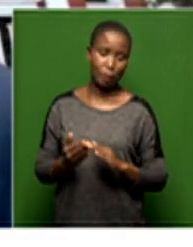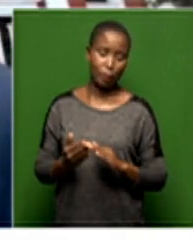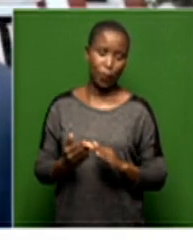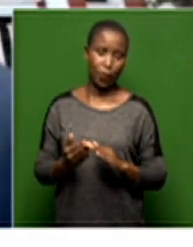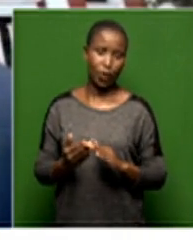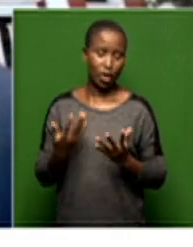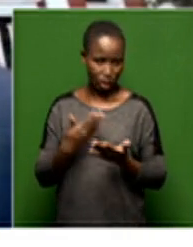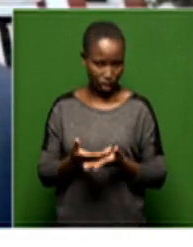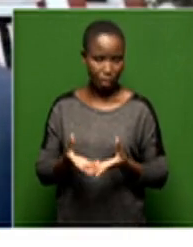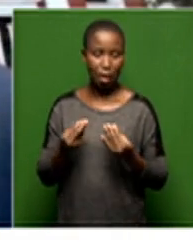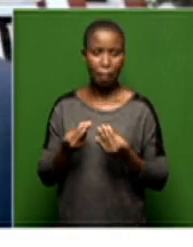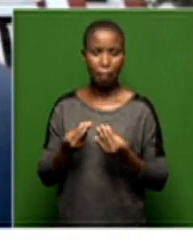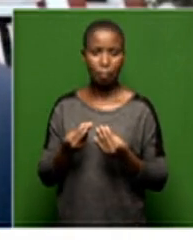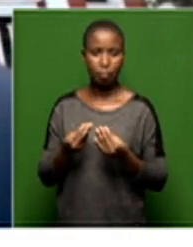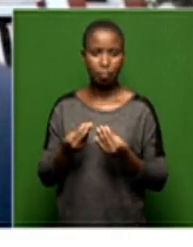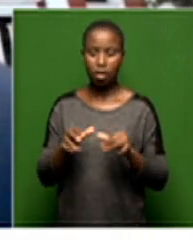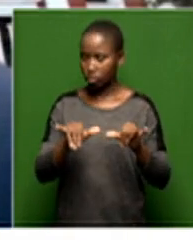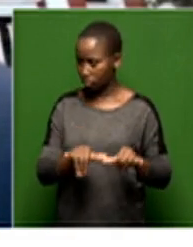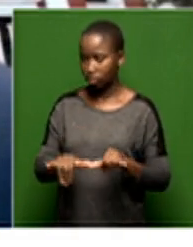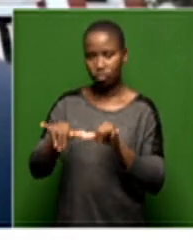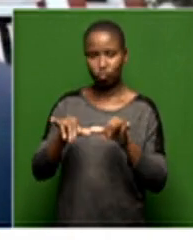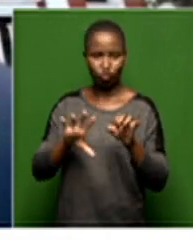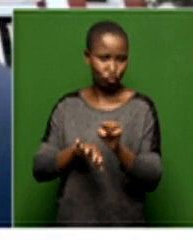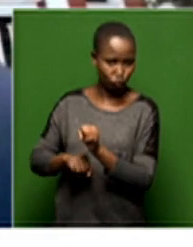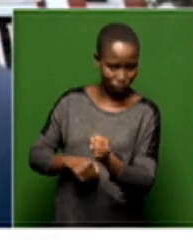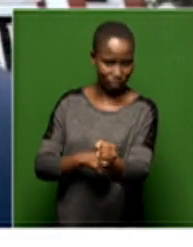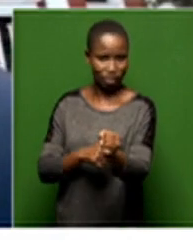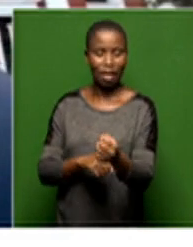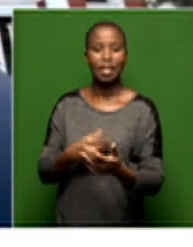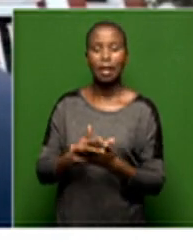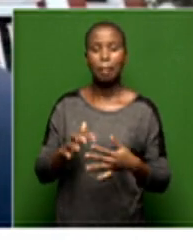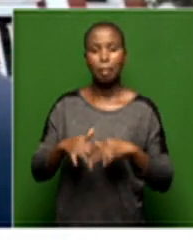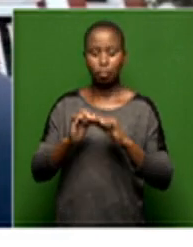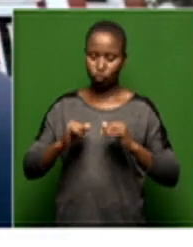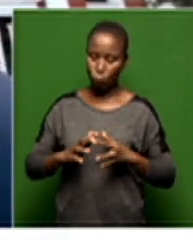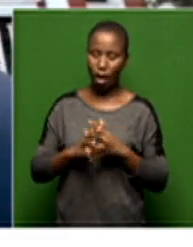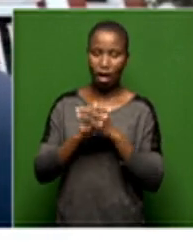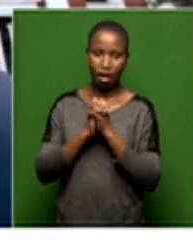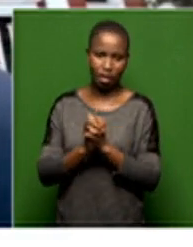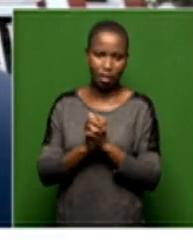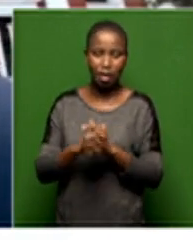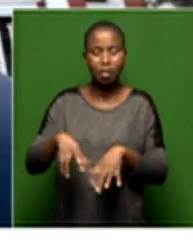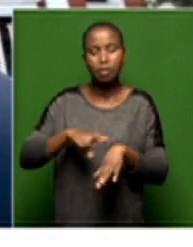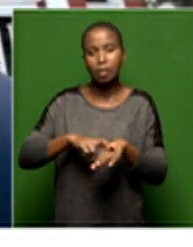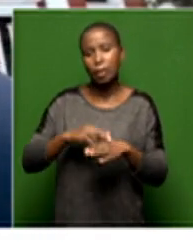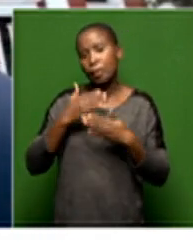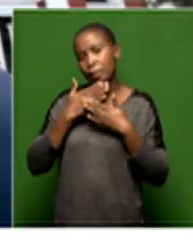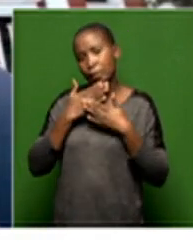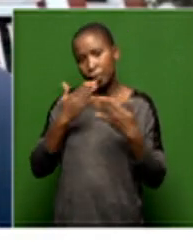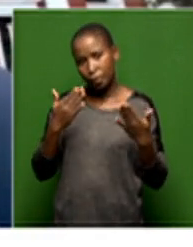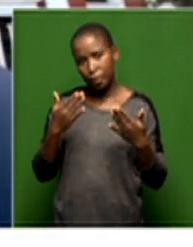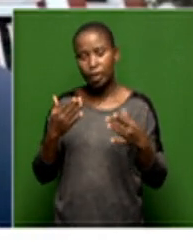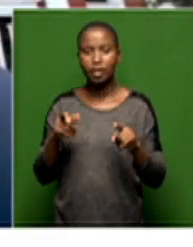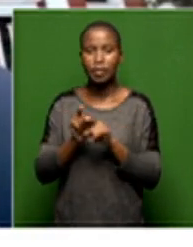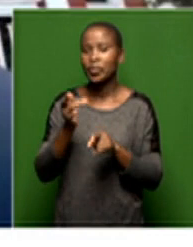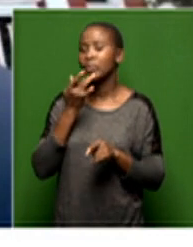similar strategic objective of creating a united, non-racial, non-sexist, democratic and prosperous society. And if